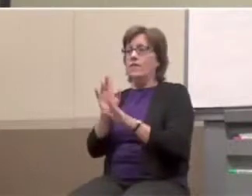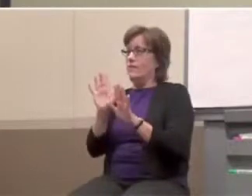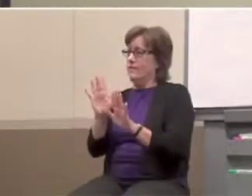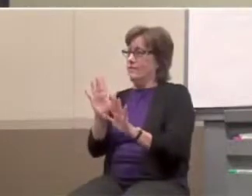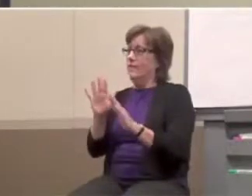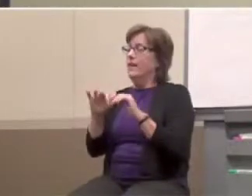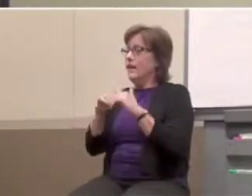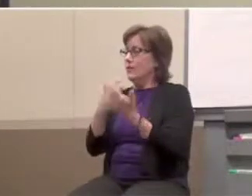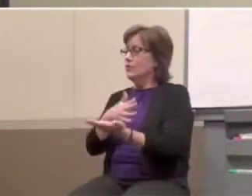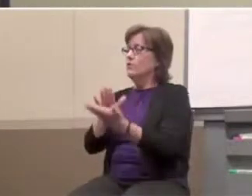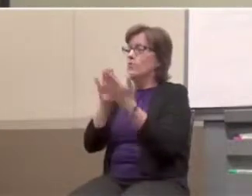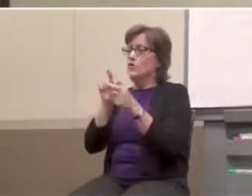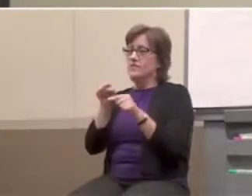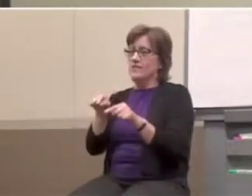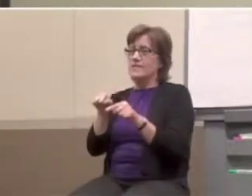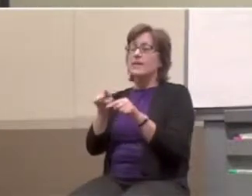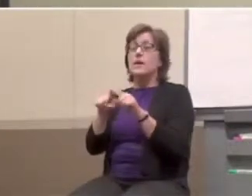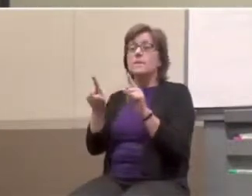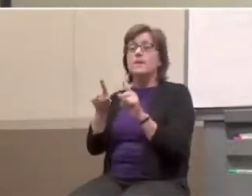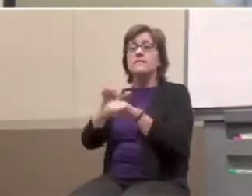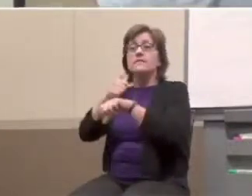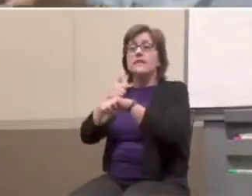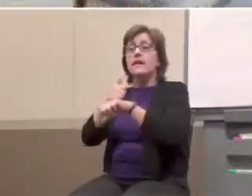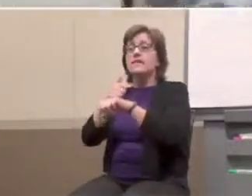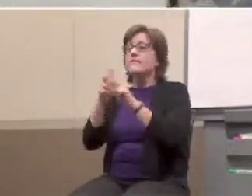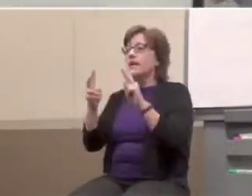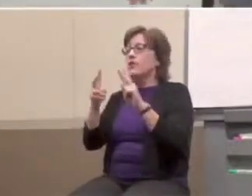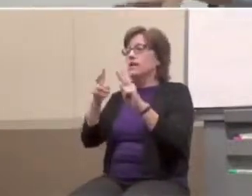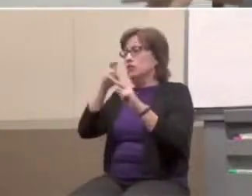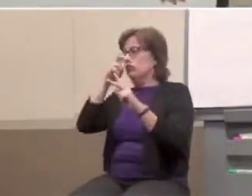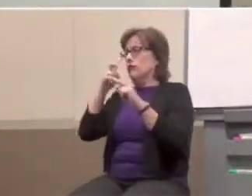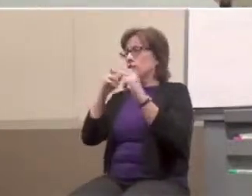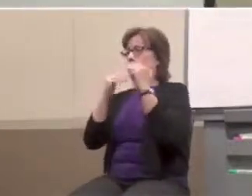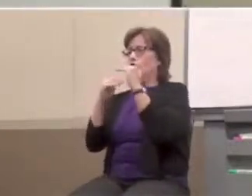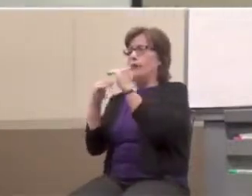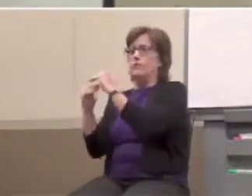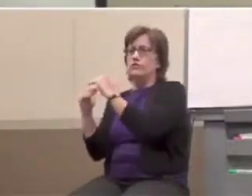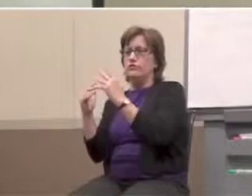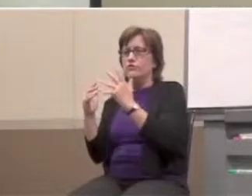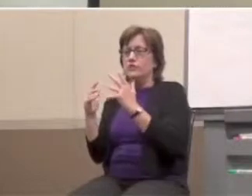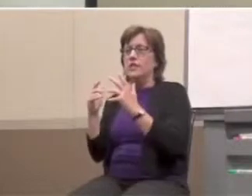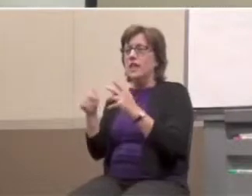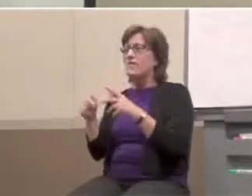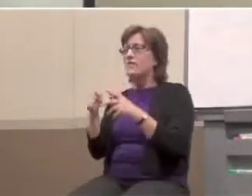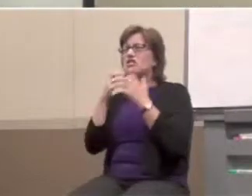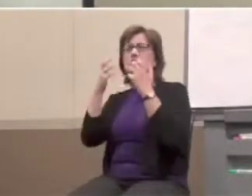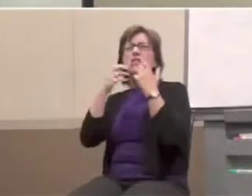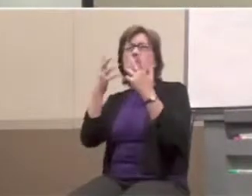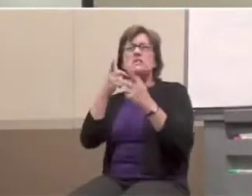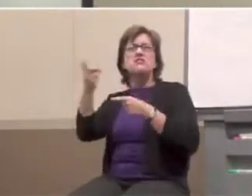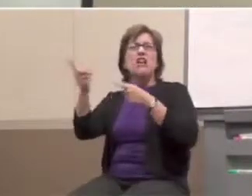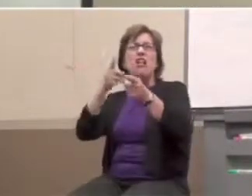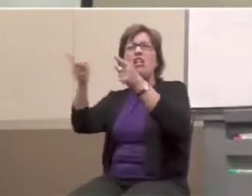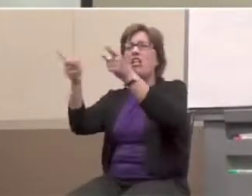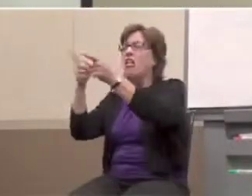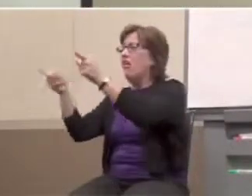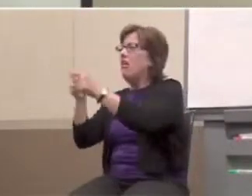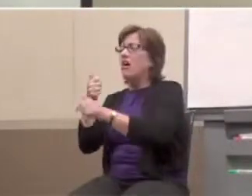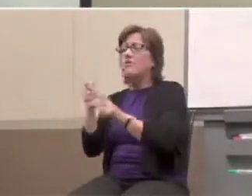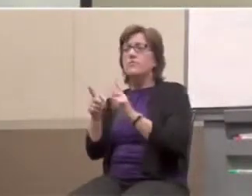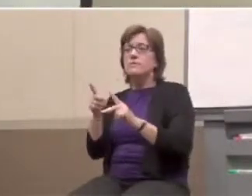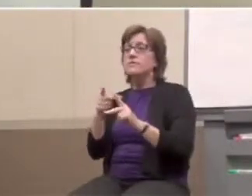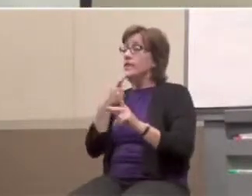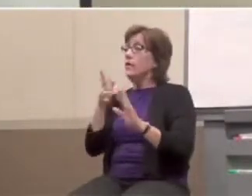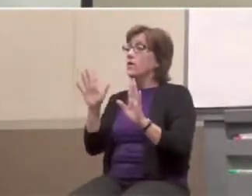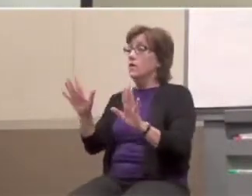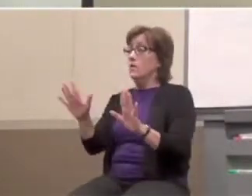this. But you want to set very strict parameters. So if a kid is screaming or insulting other people, then you want to say,